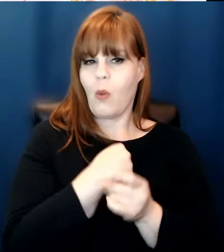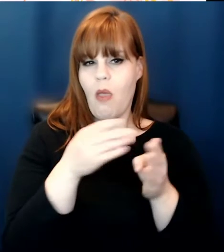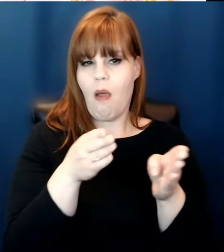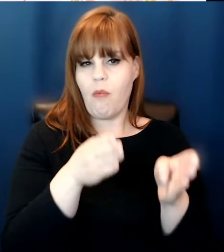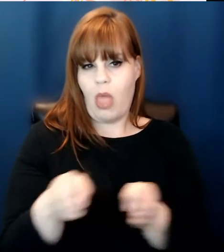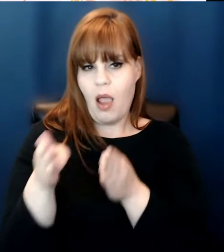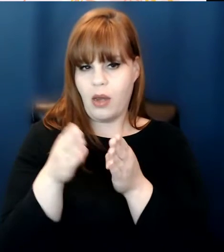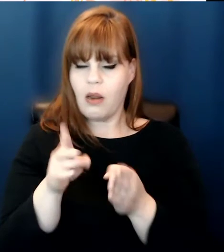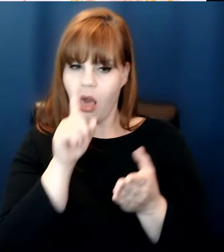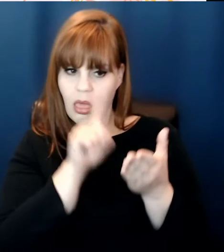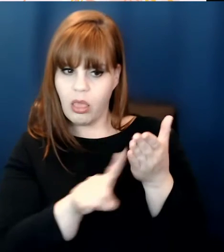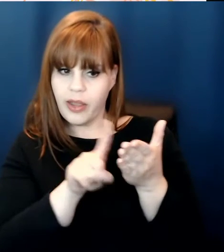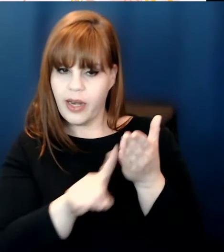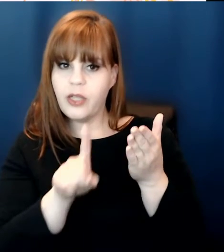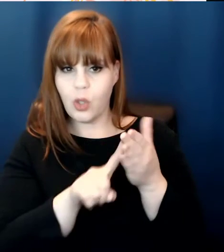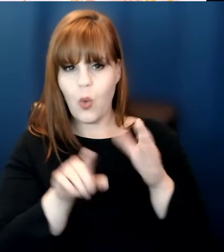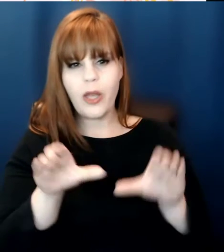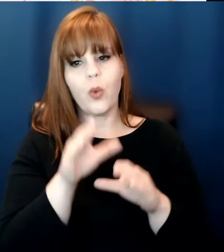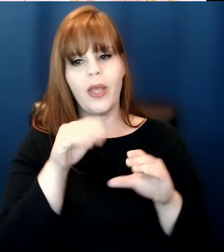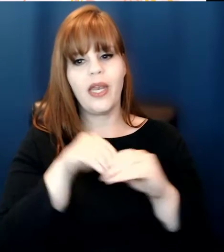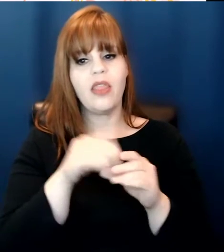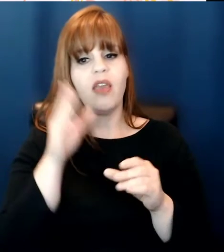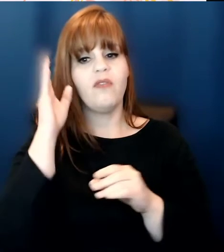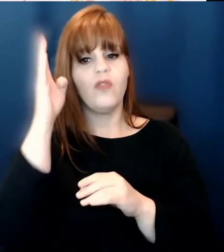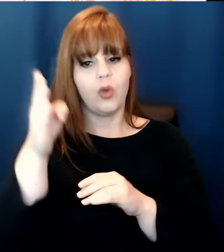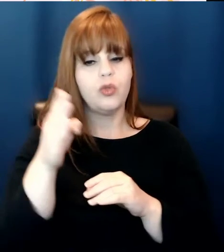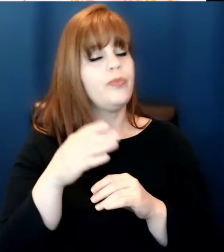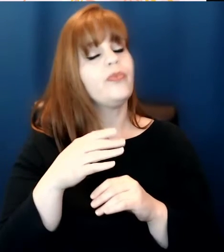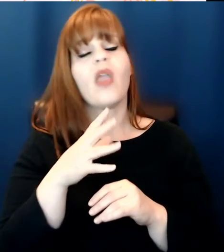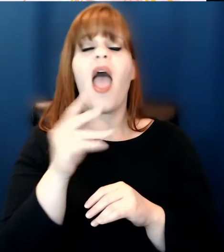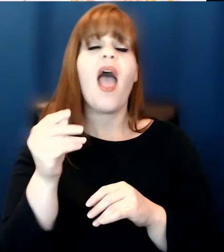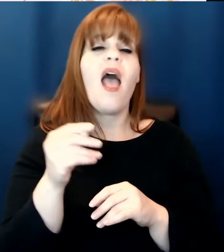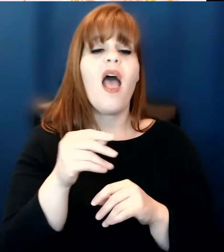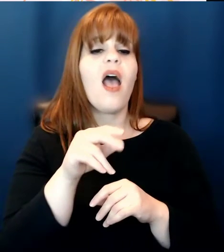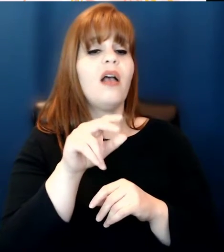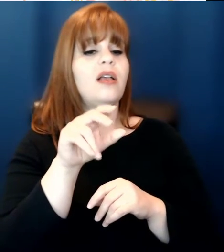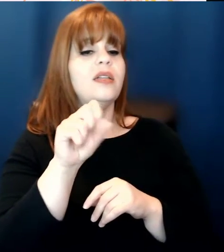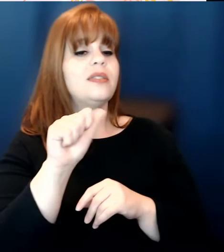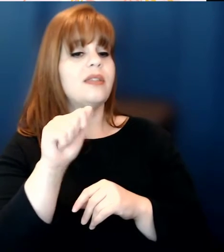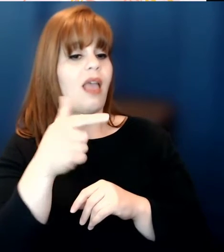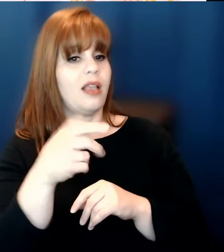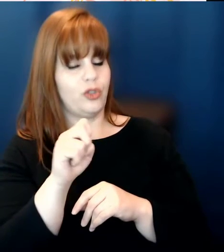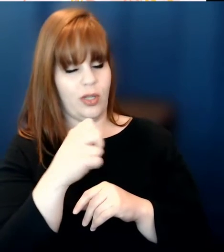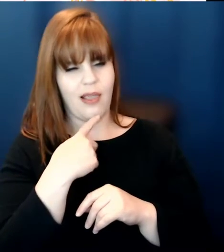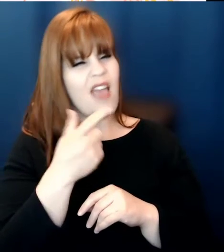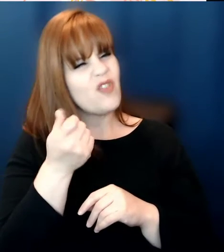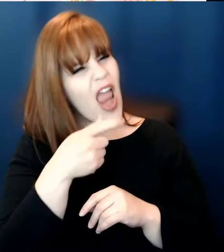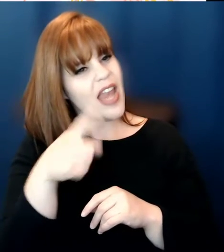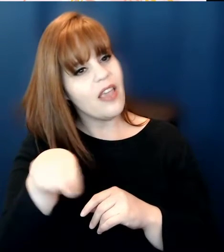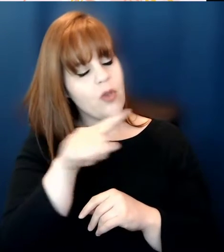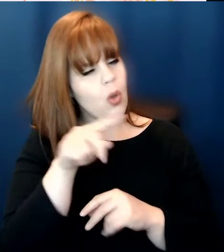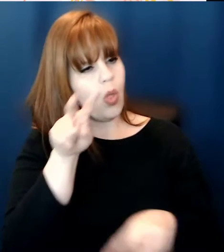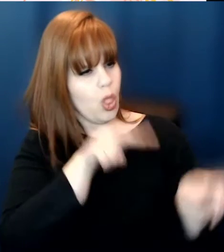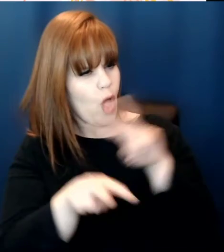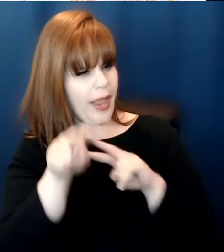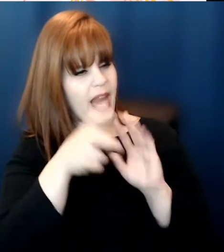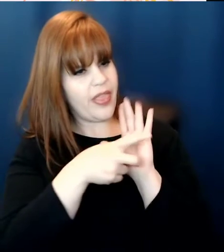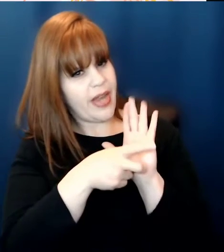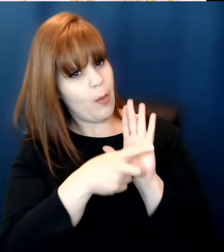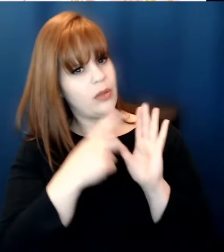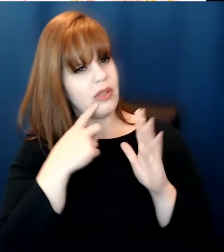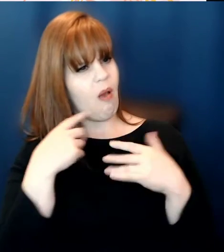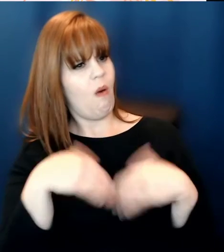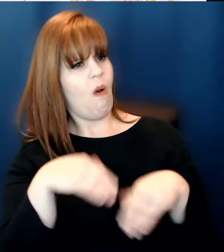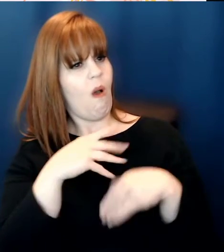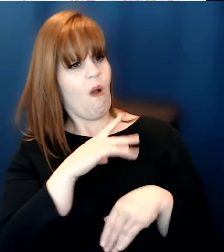to look into and do in the future. For sure. And, for any of you that are, looking at the demo and saying, hey, this